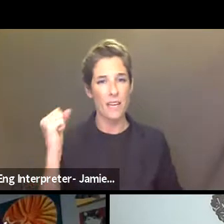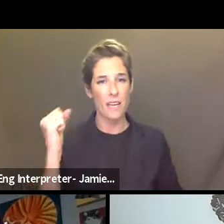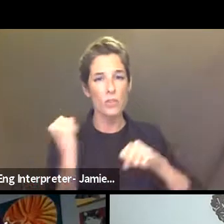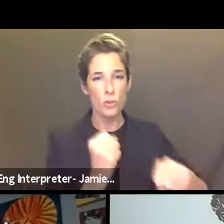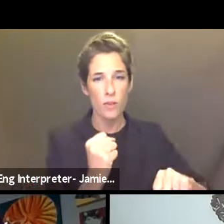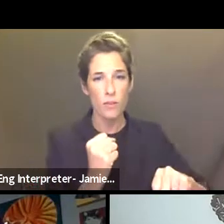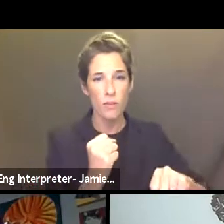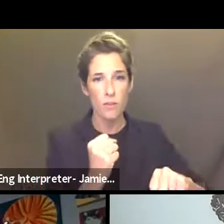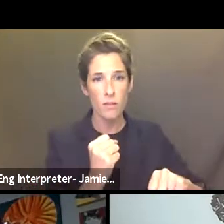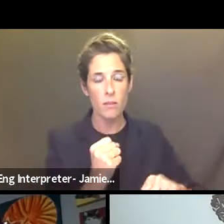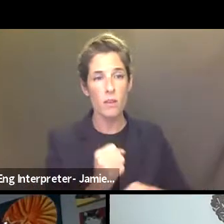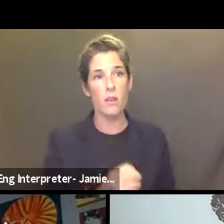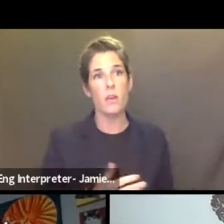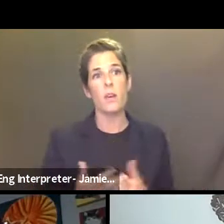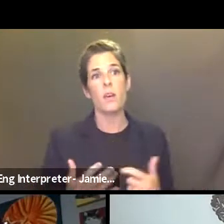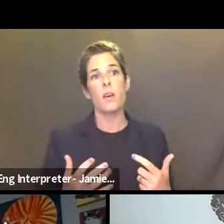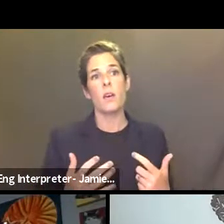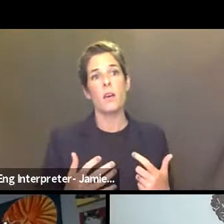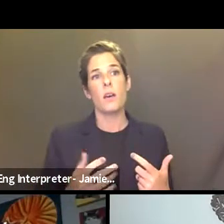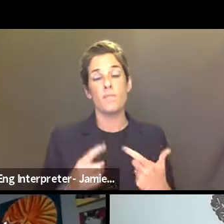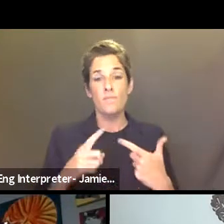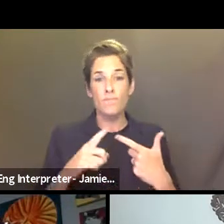It takes strength